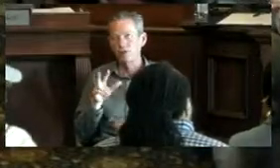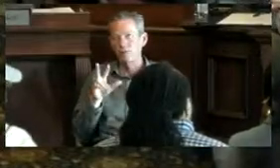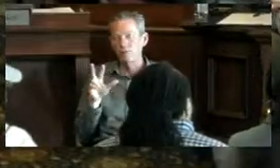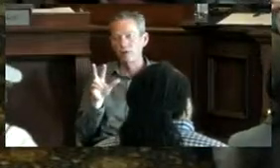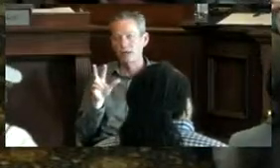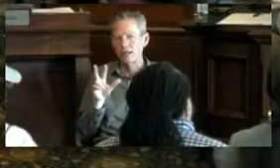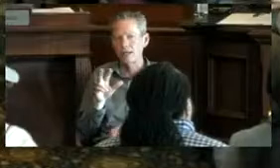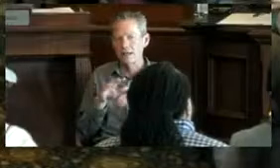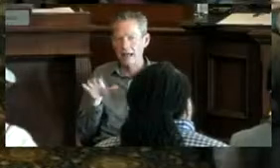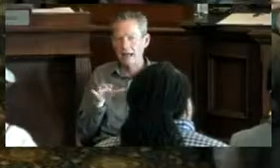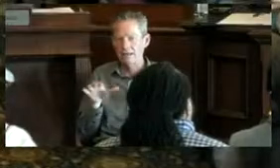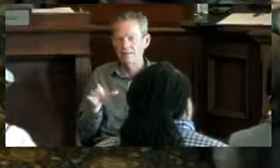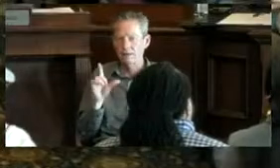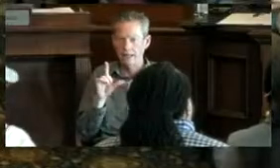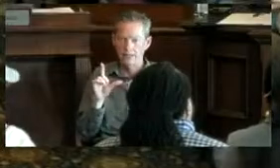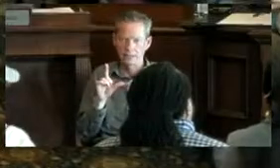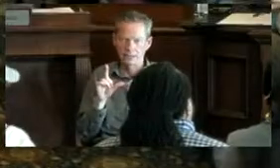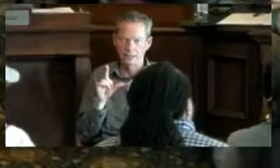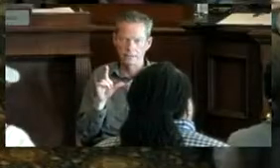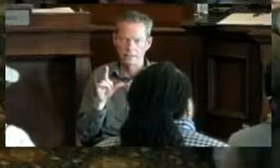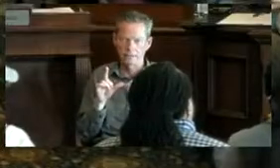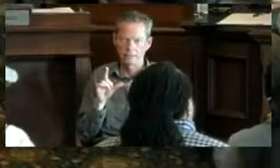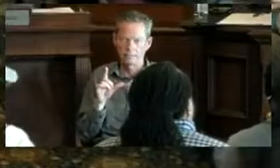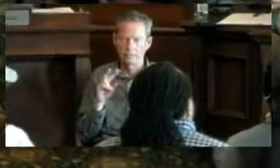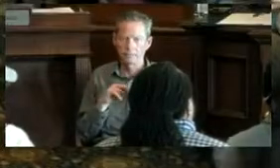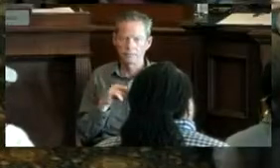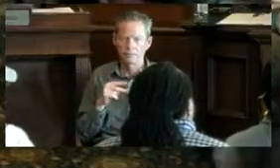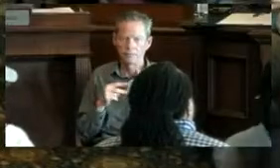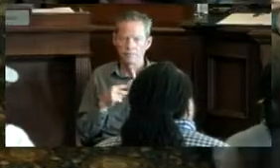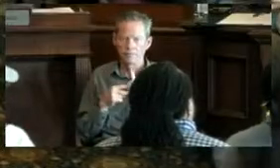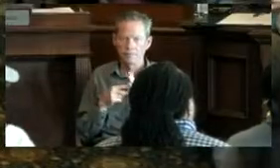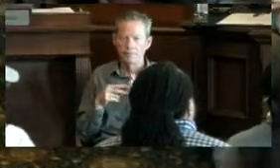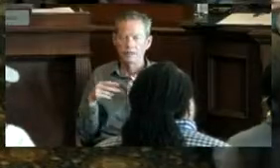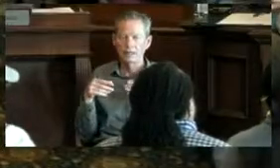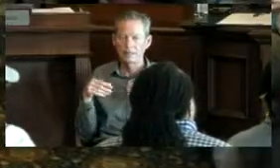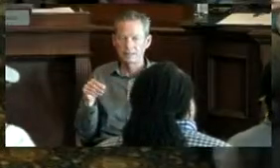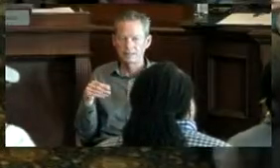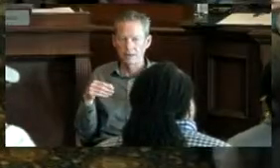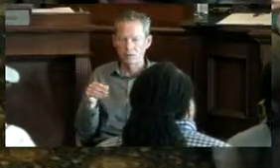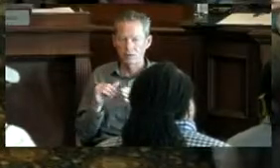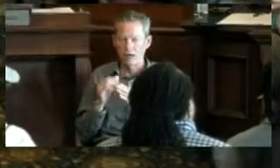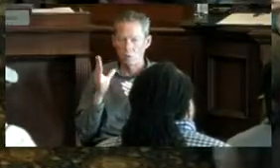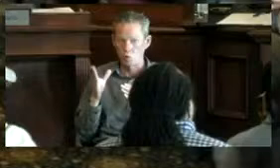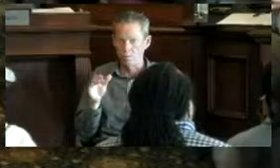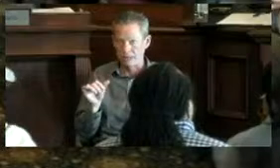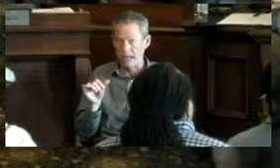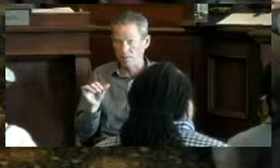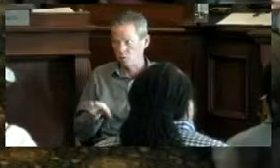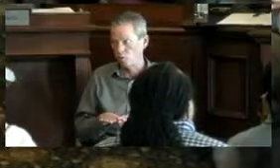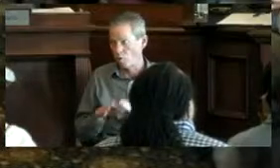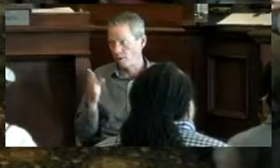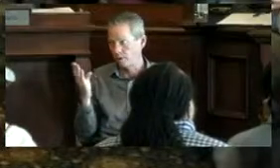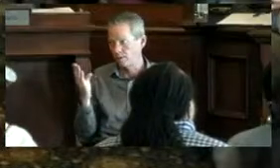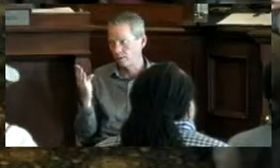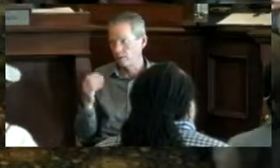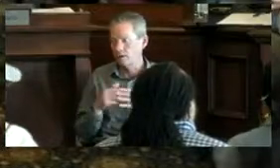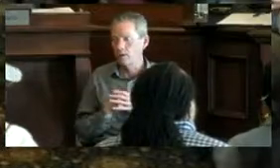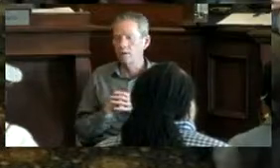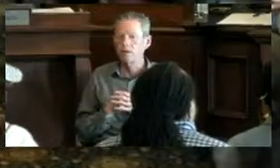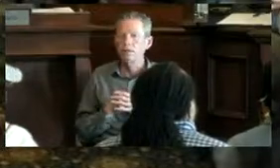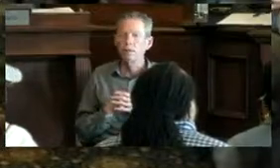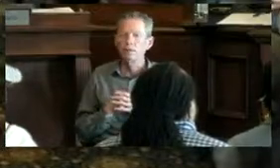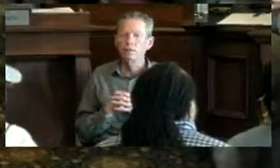3 active license, meaning dispensaries that would be able to open. And so